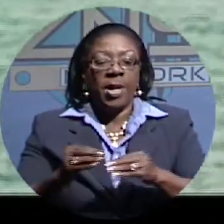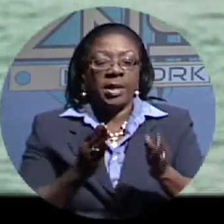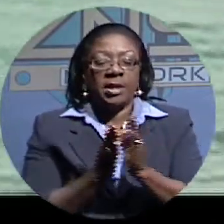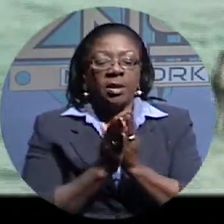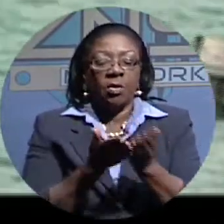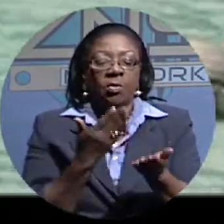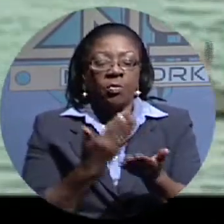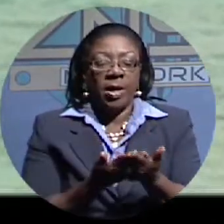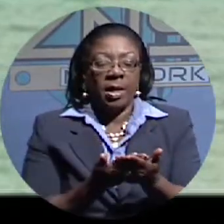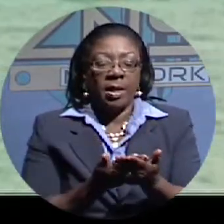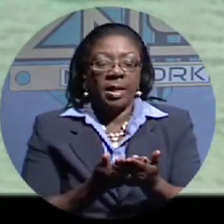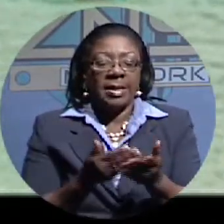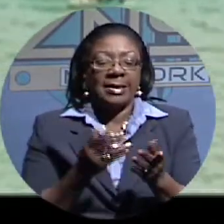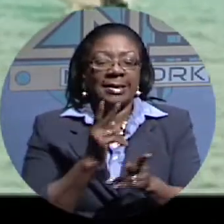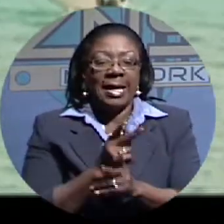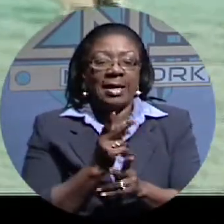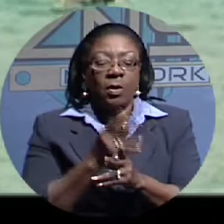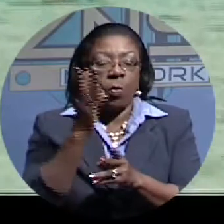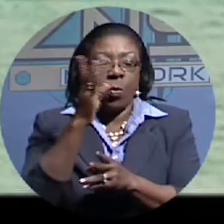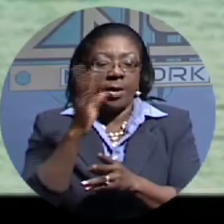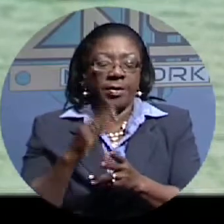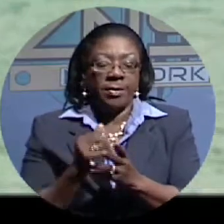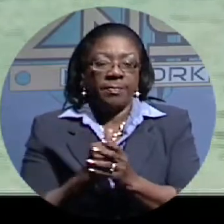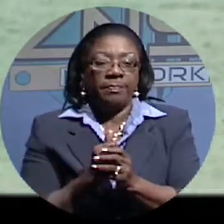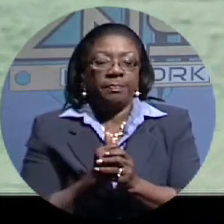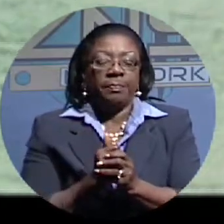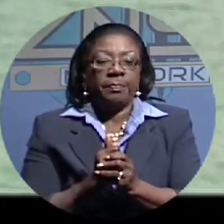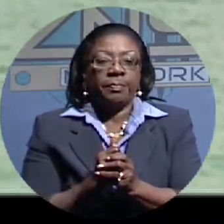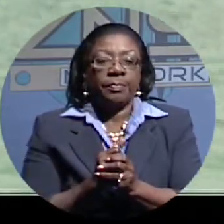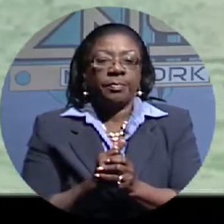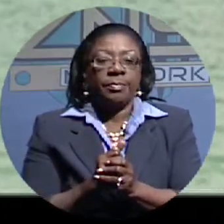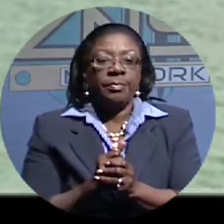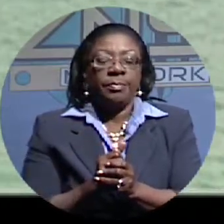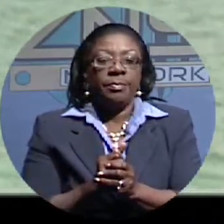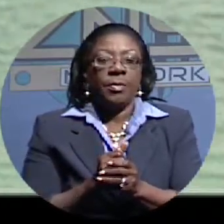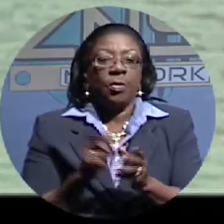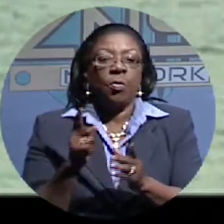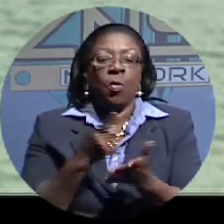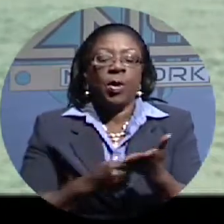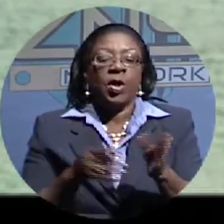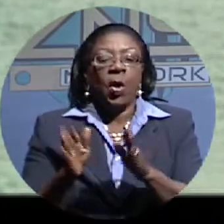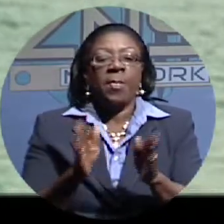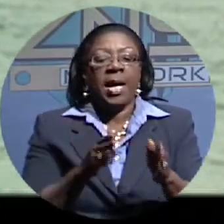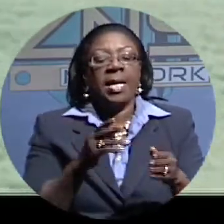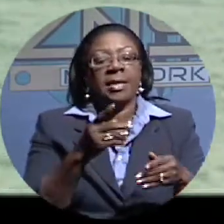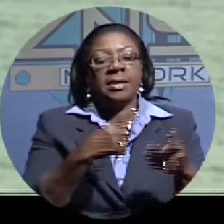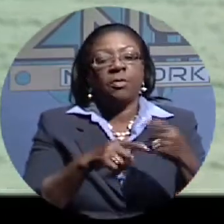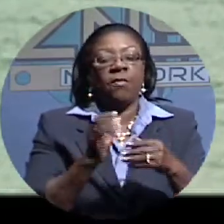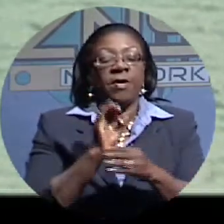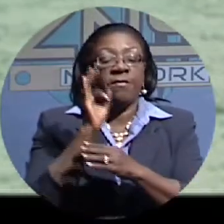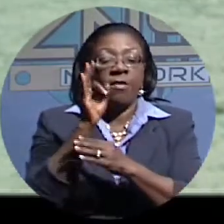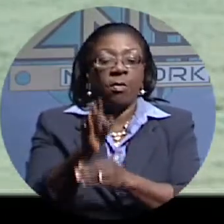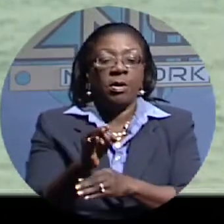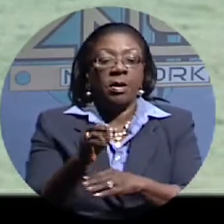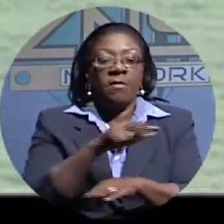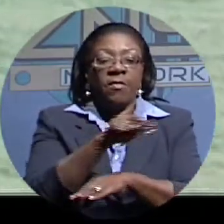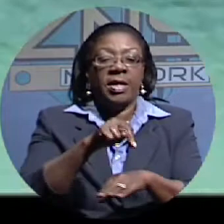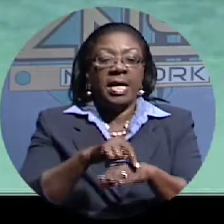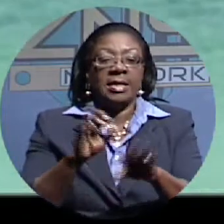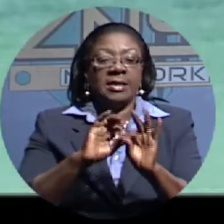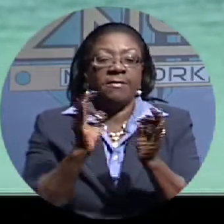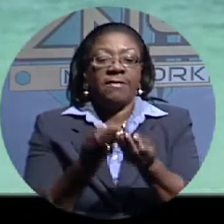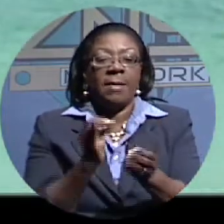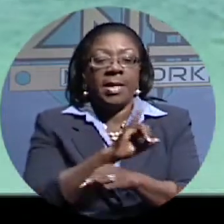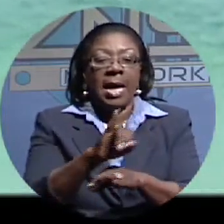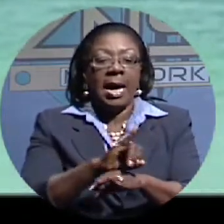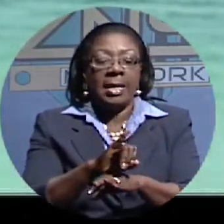weather, any mistake counts. Talk a little bit now about your plans moving forward. I know this is a big year for the National Family Island Regatta. You're the chairman of the